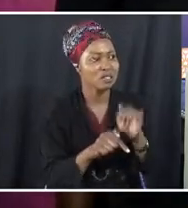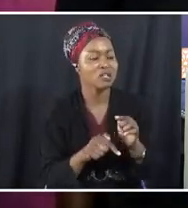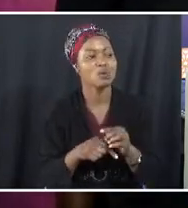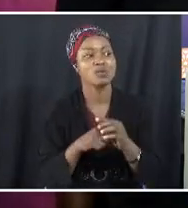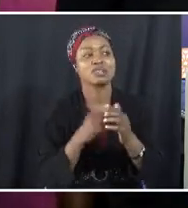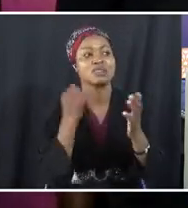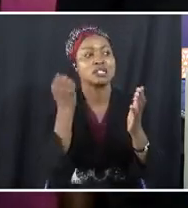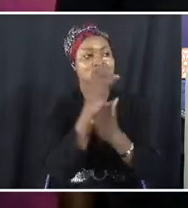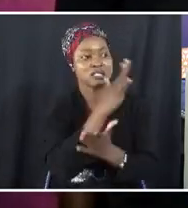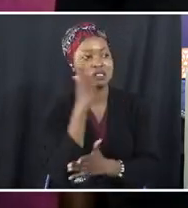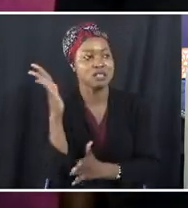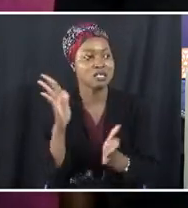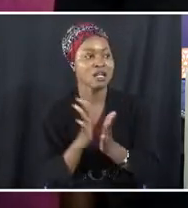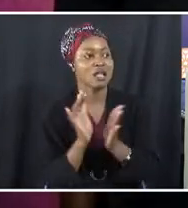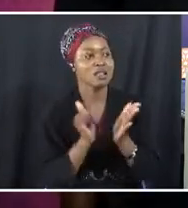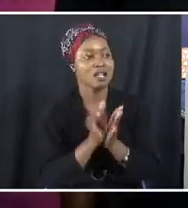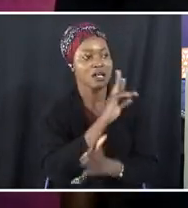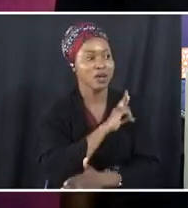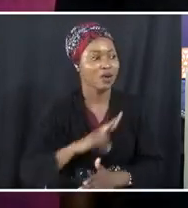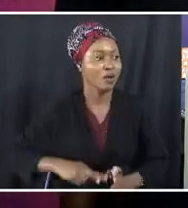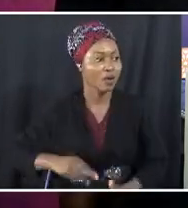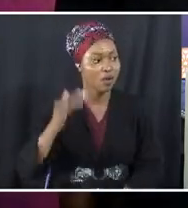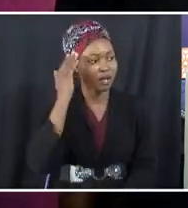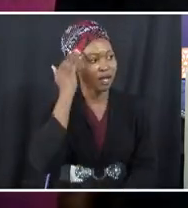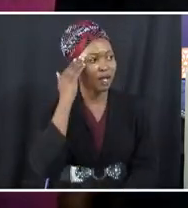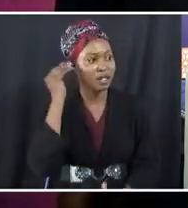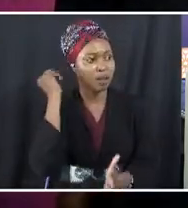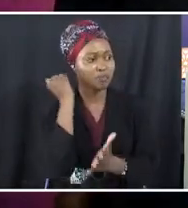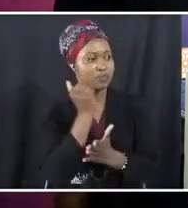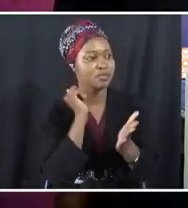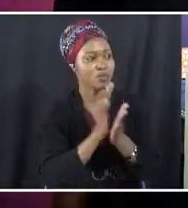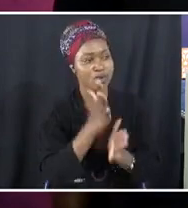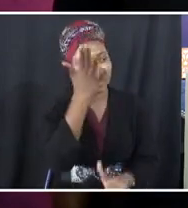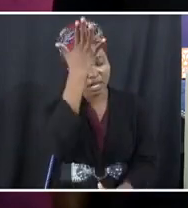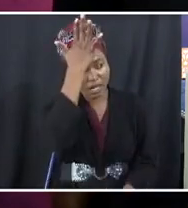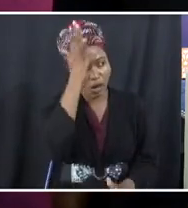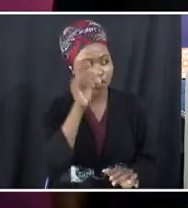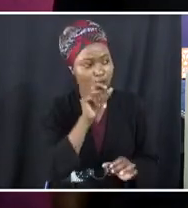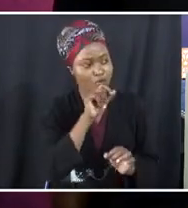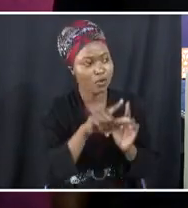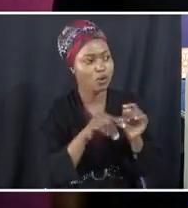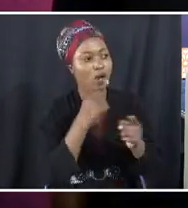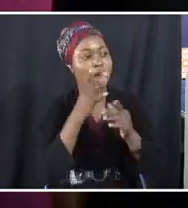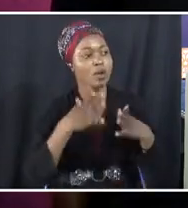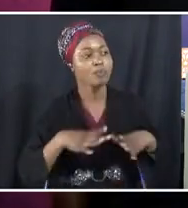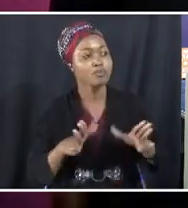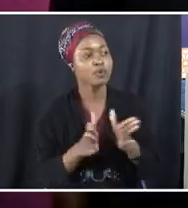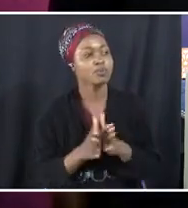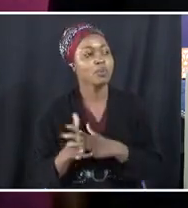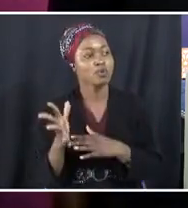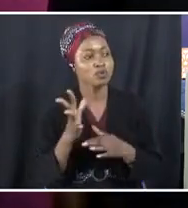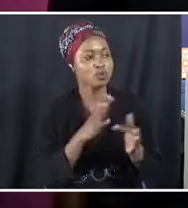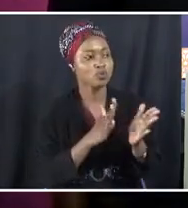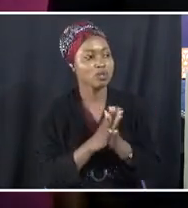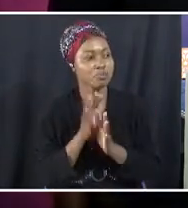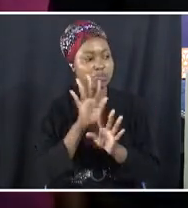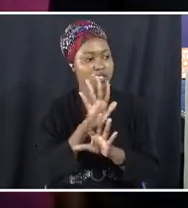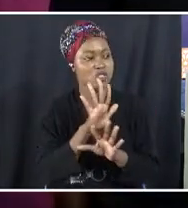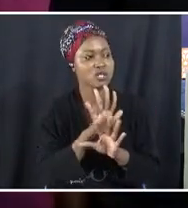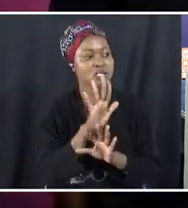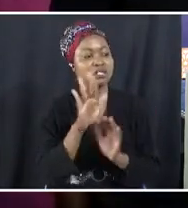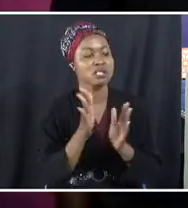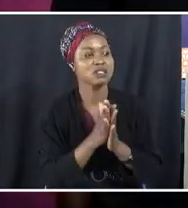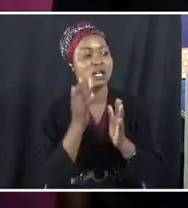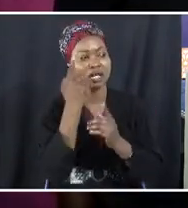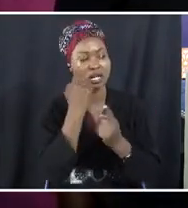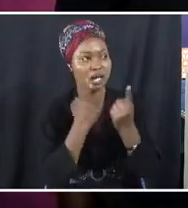tree. That royal head pierced by the crown of thorns. Those quivering lips shaped to the